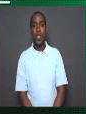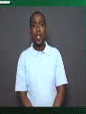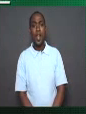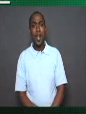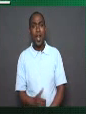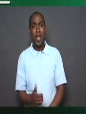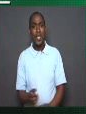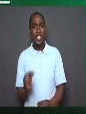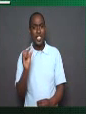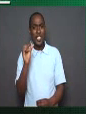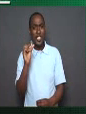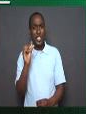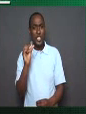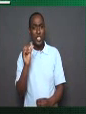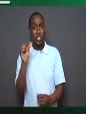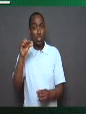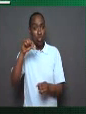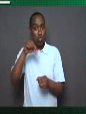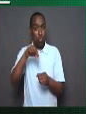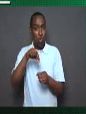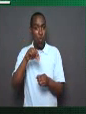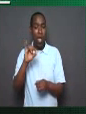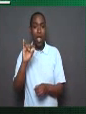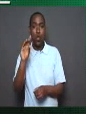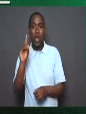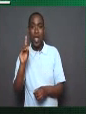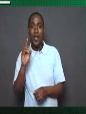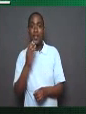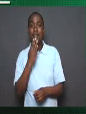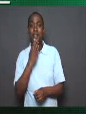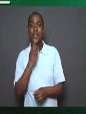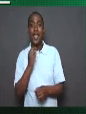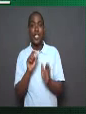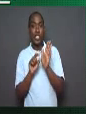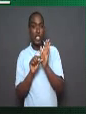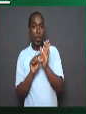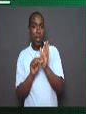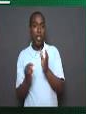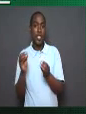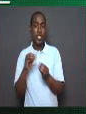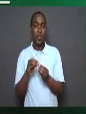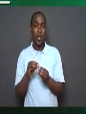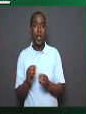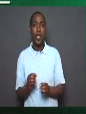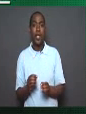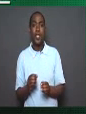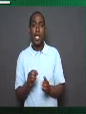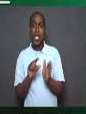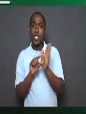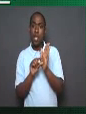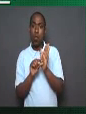adding a few drops of iodine to the starch sample, the sample will turn the